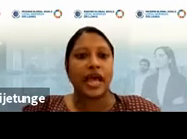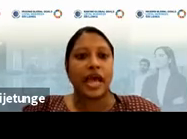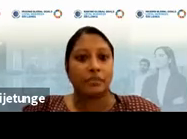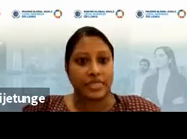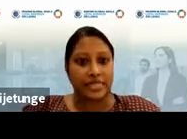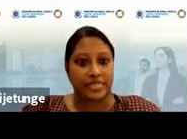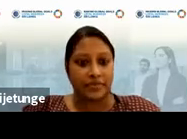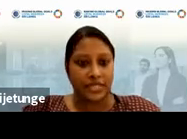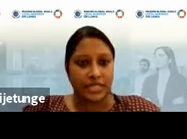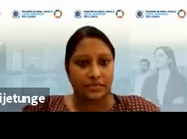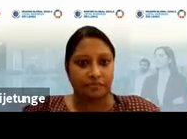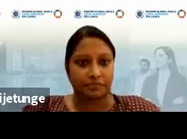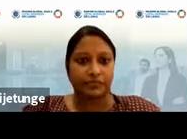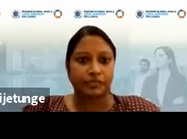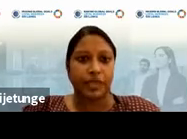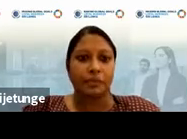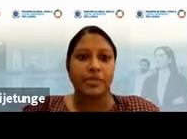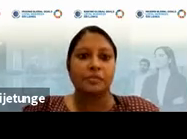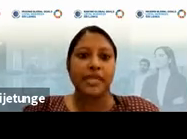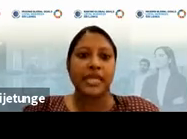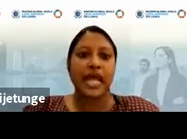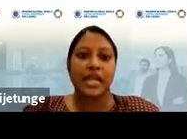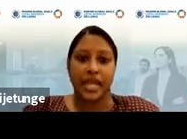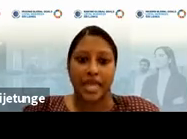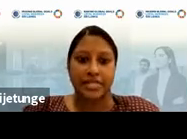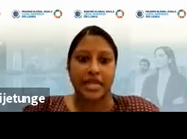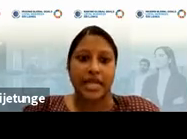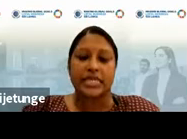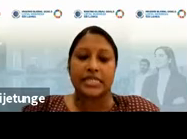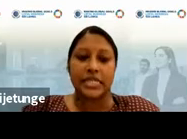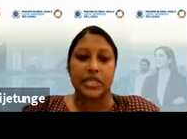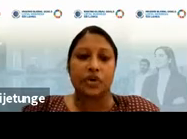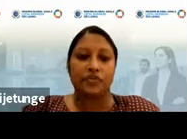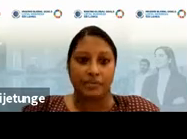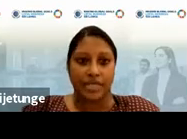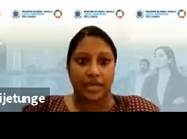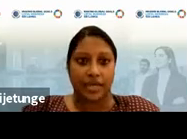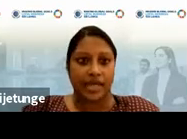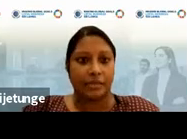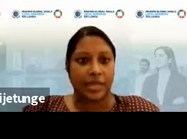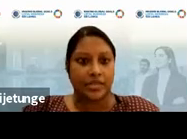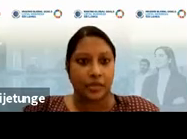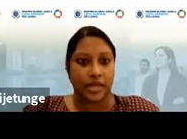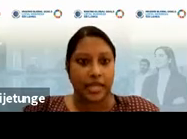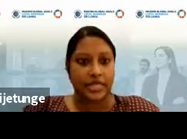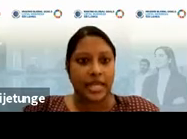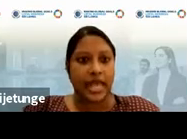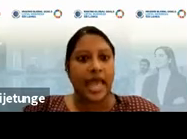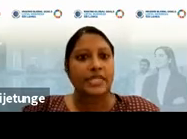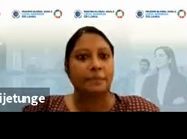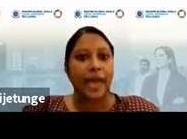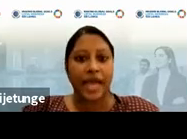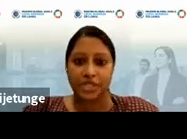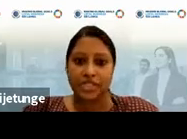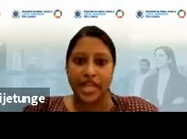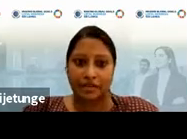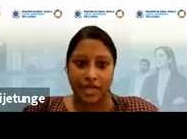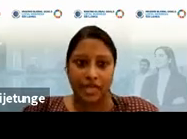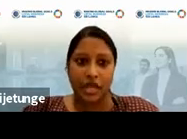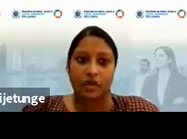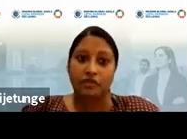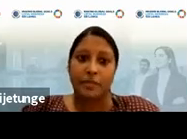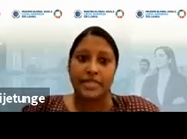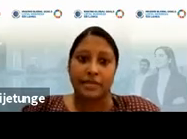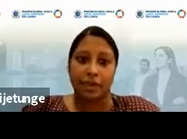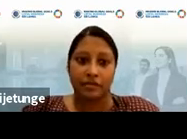of Dialogue Business Services. Ms. Pilar Diaz is CEO of Femtech at MAS Holdings and is a passionate